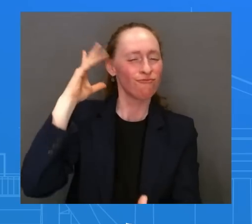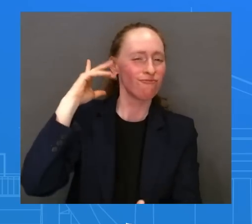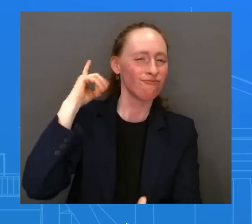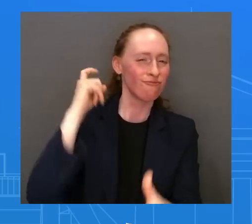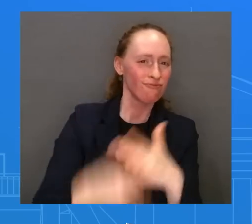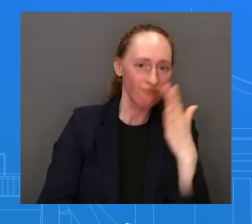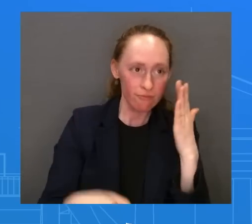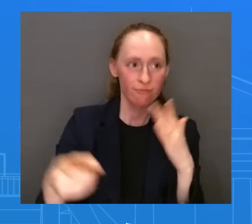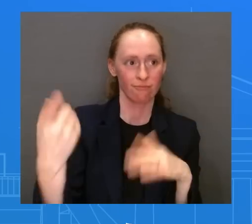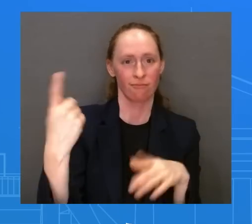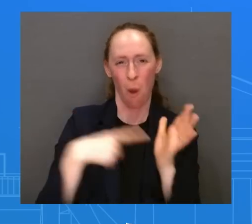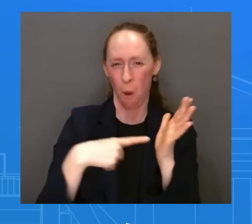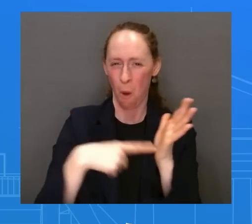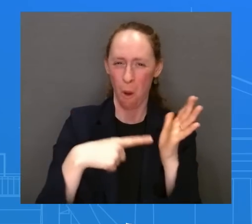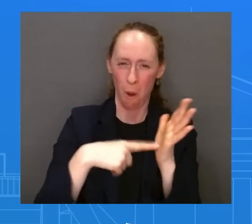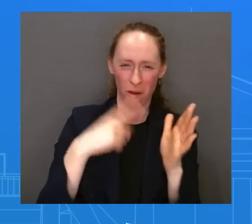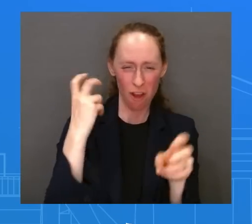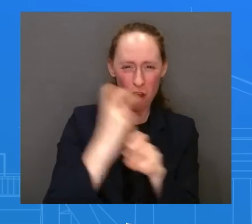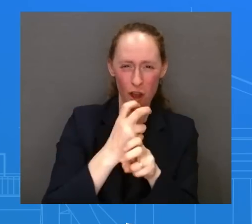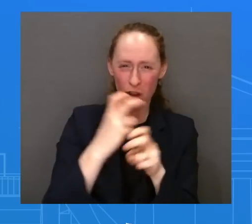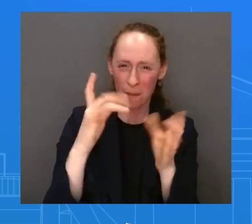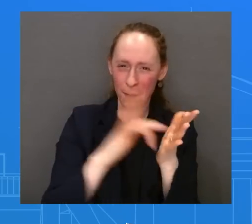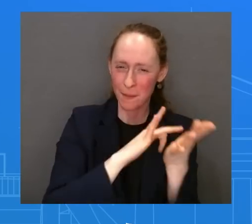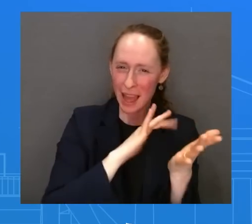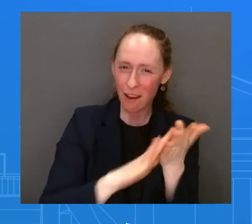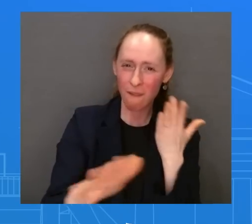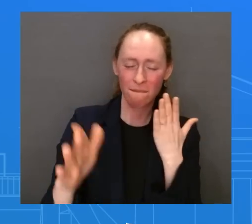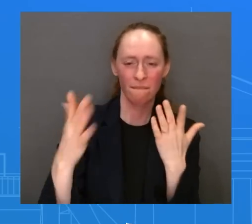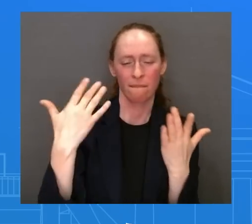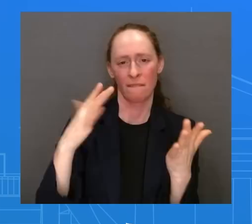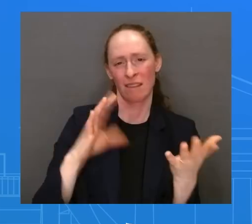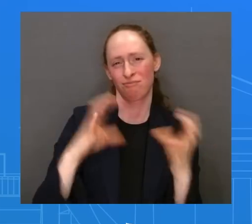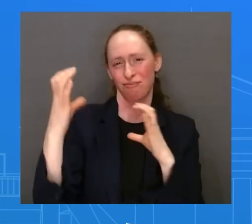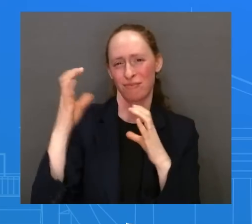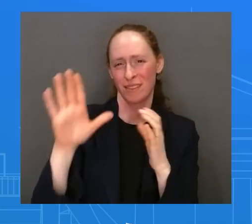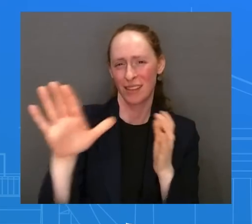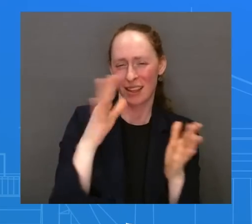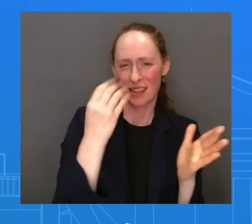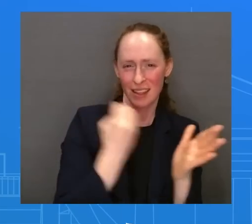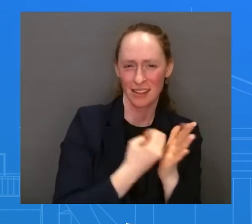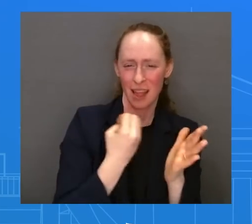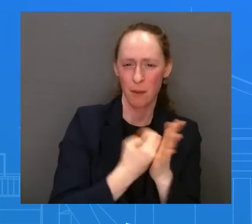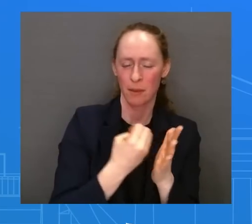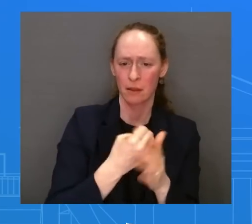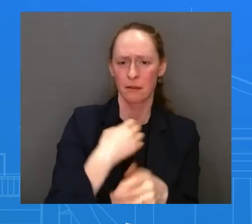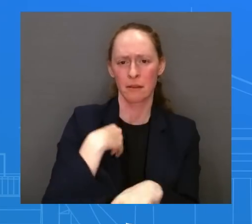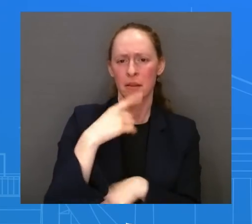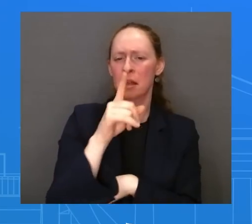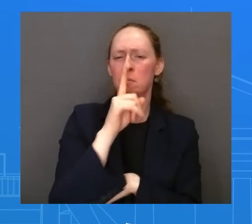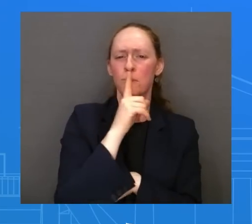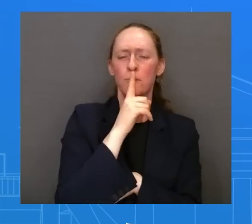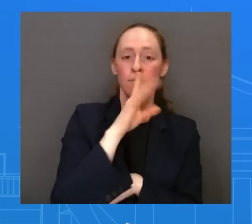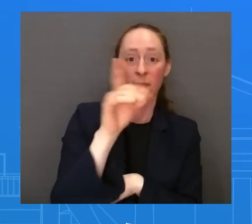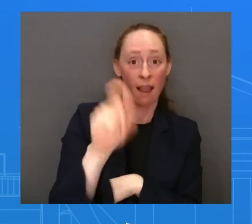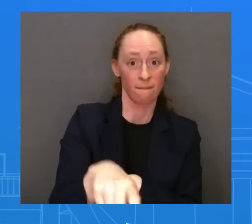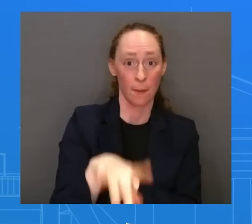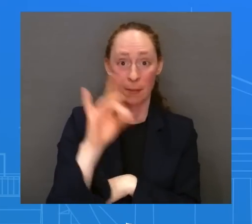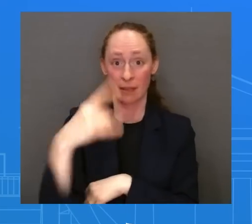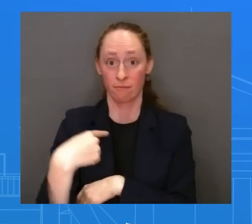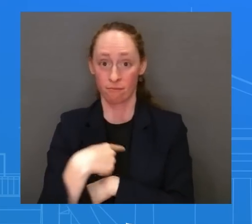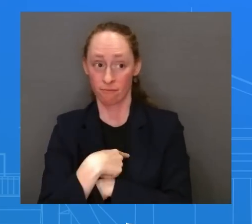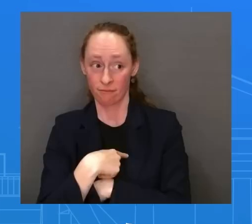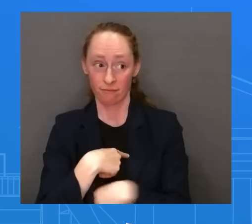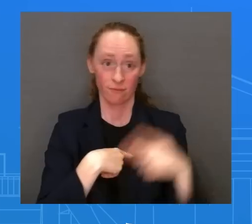that um I you know we're not asking countries to choose between the United States and China or the western China but we do think it's important for them to understand